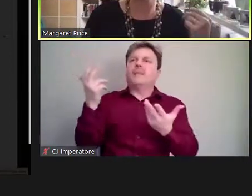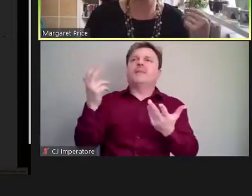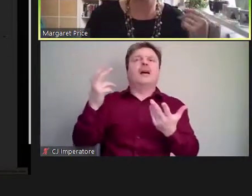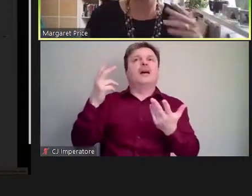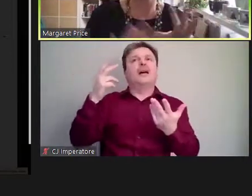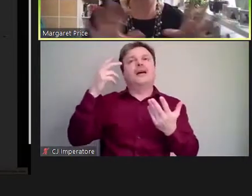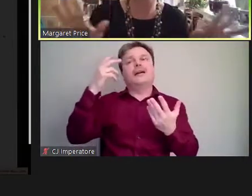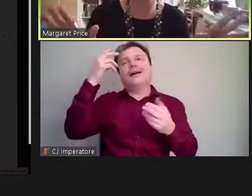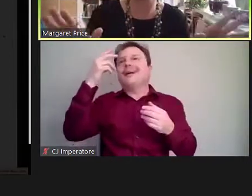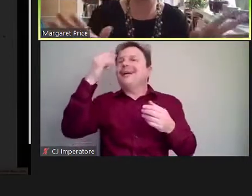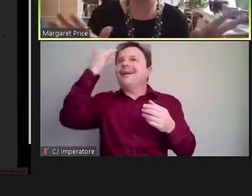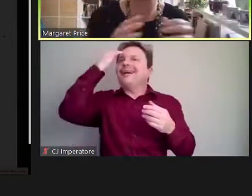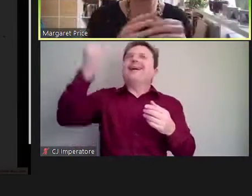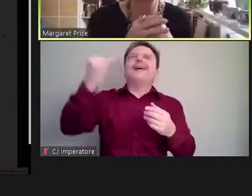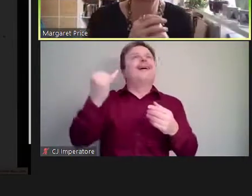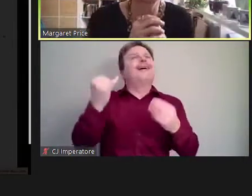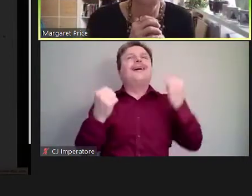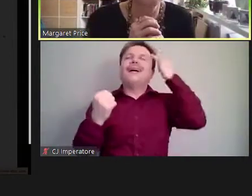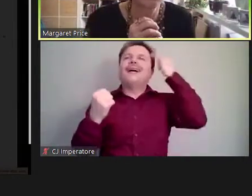access will just take care of everybody.